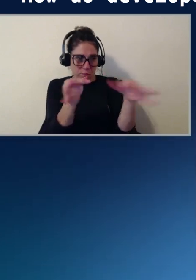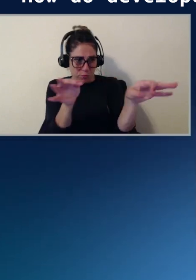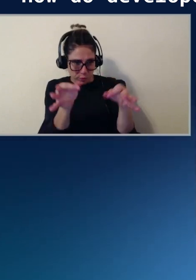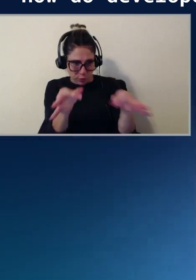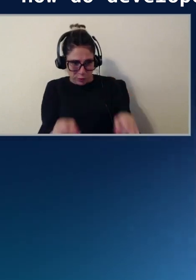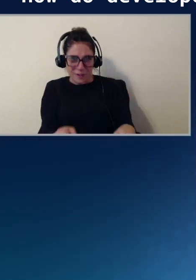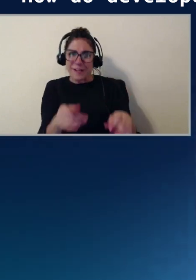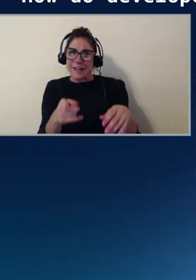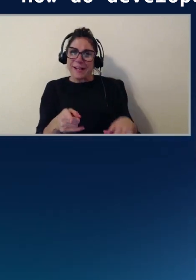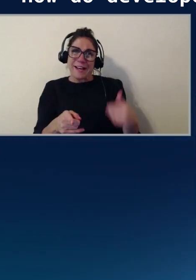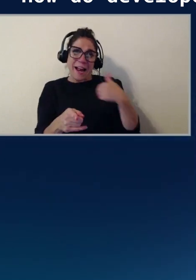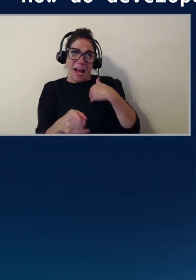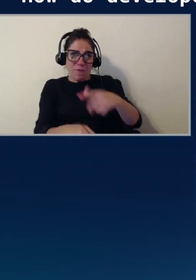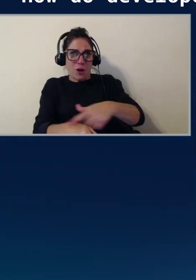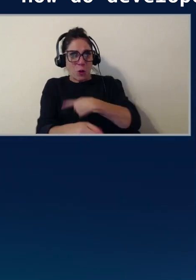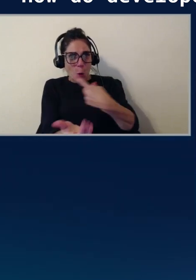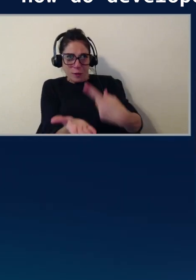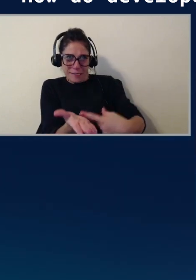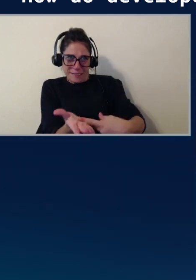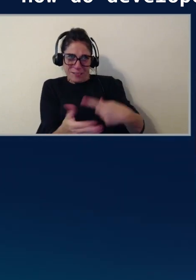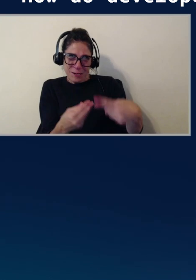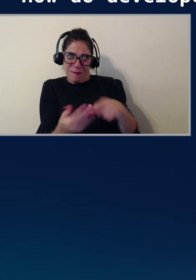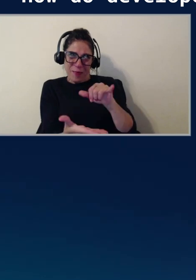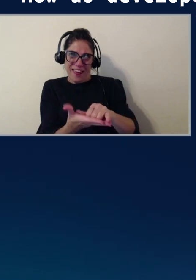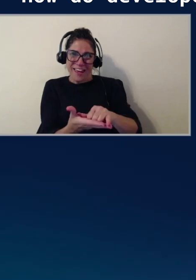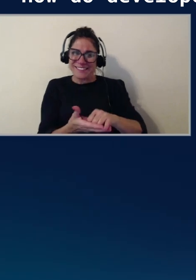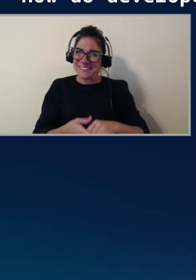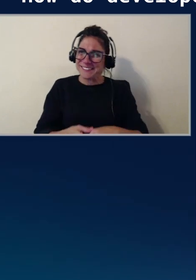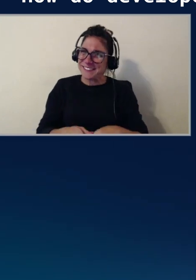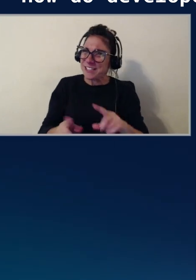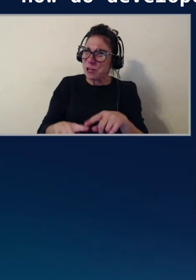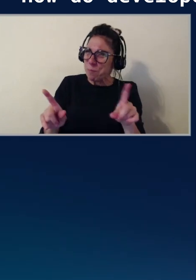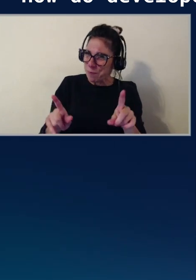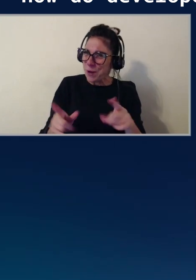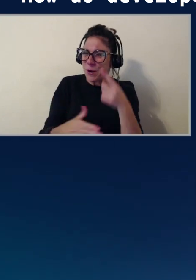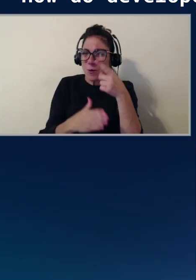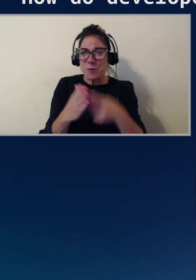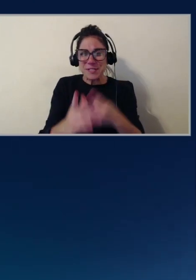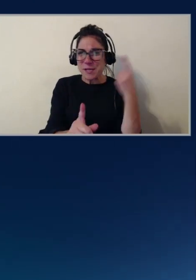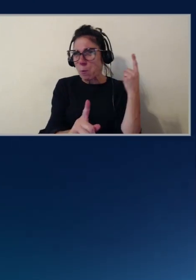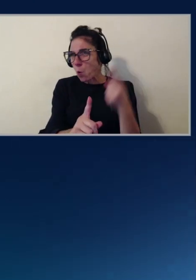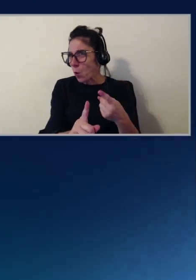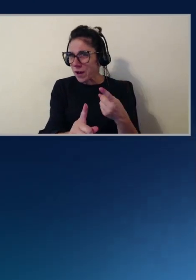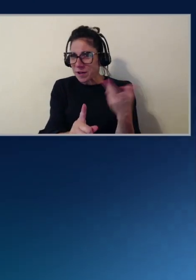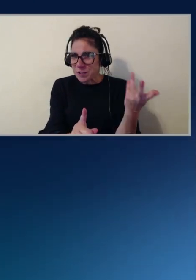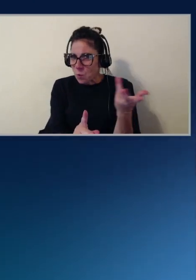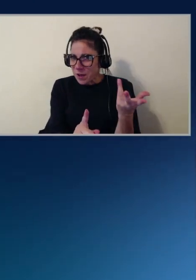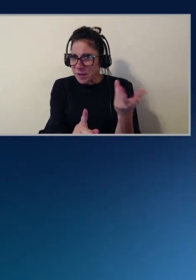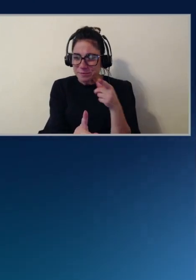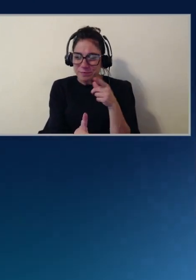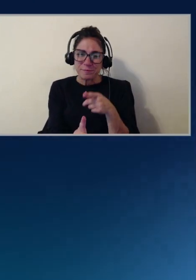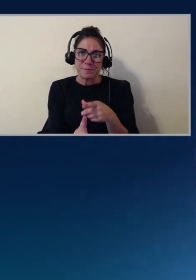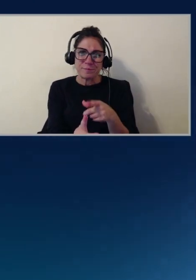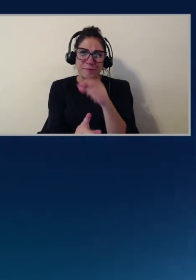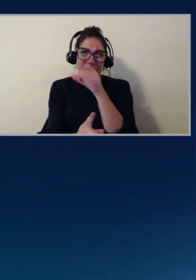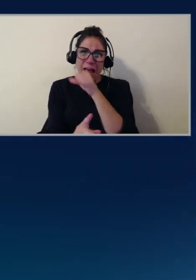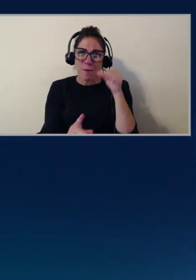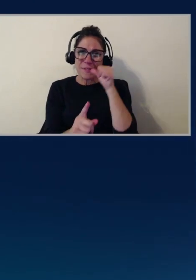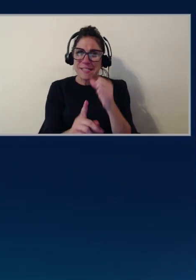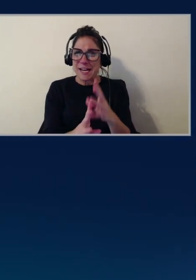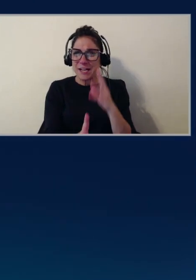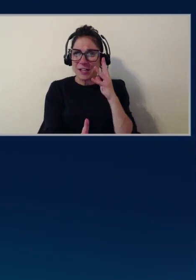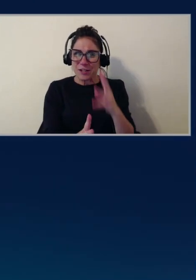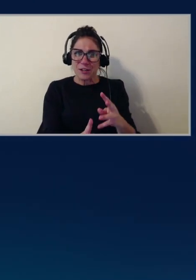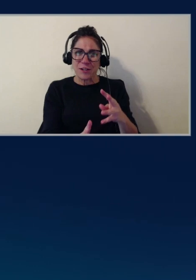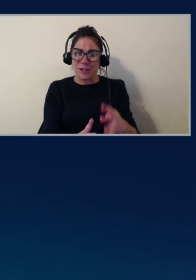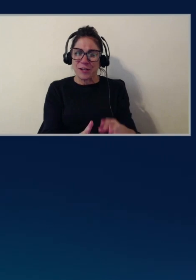we can have longer discussions about that. But what the main point here is, Amazon Queue. Generative AI